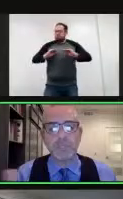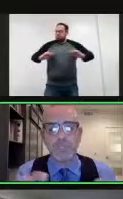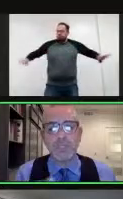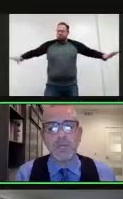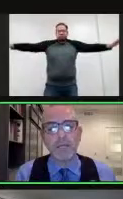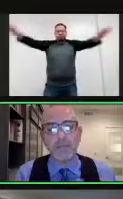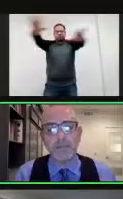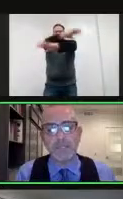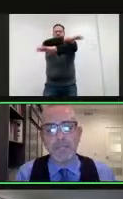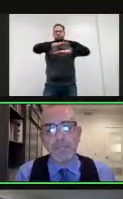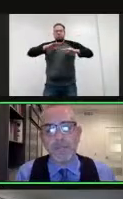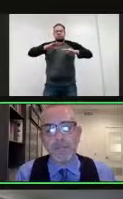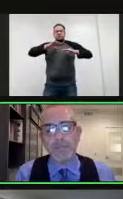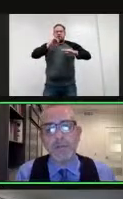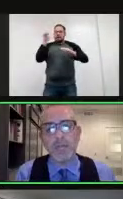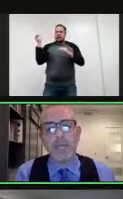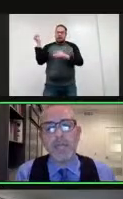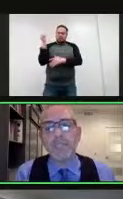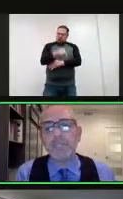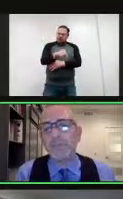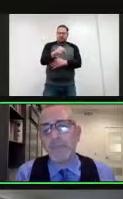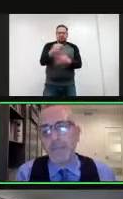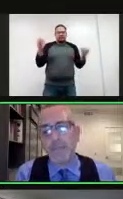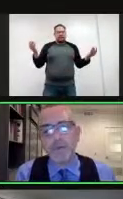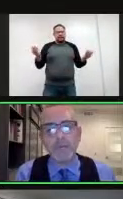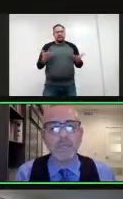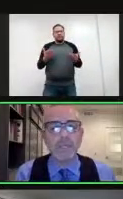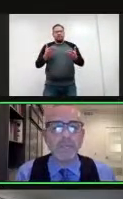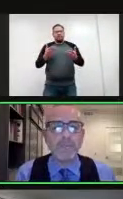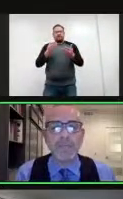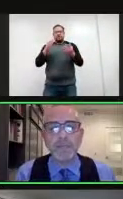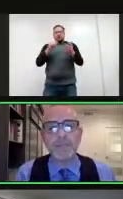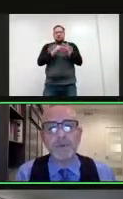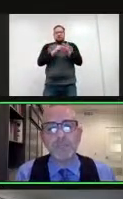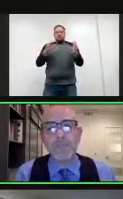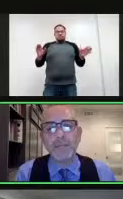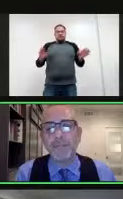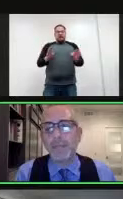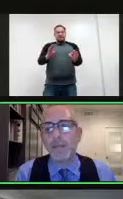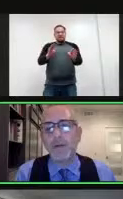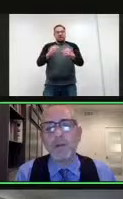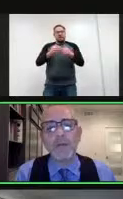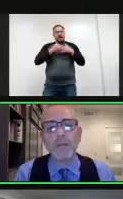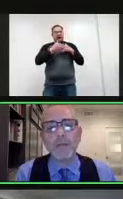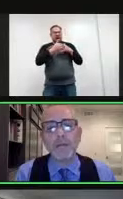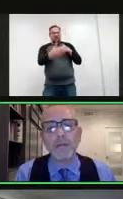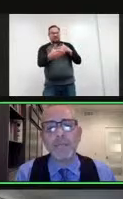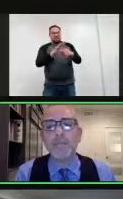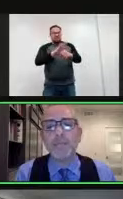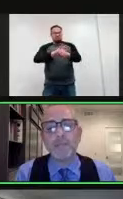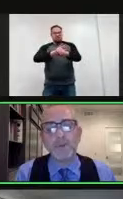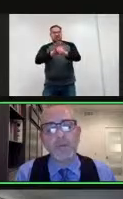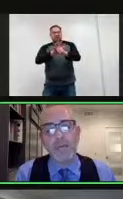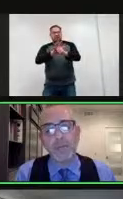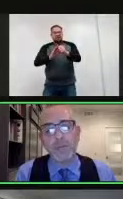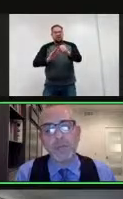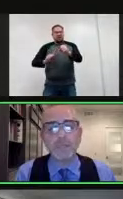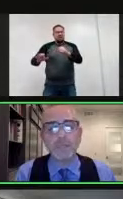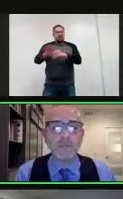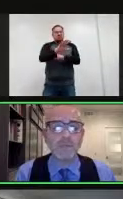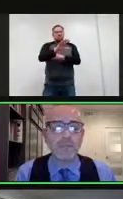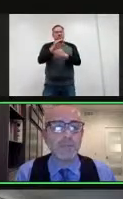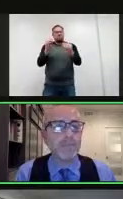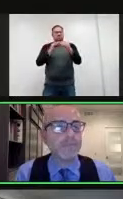school districts, not limited to Salem-Keizer, that student behavior in the pandemic, post-pandemic era has become more challenging.